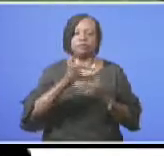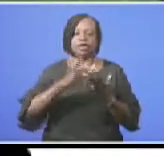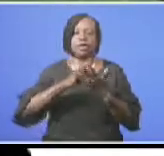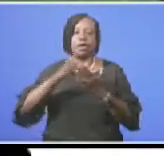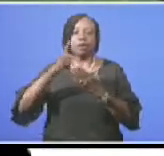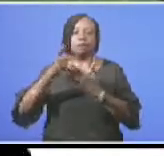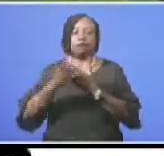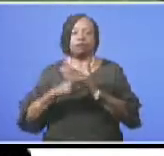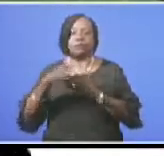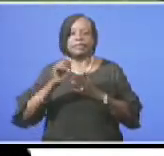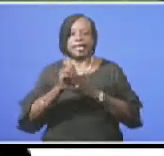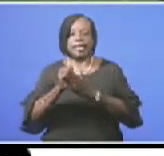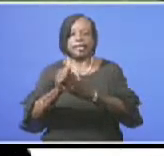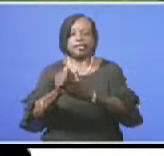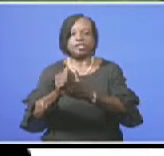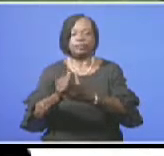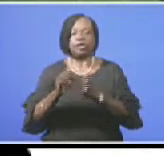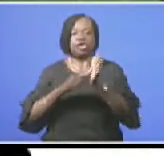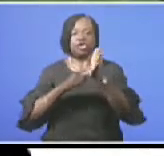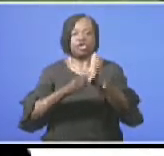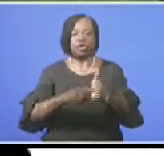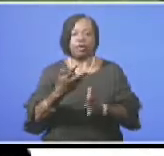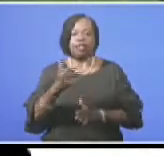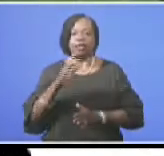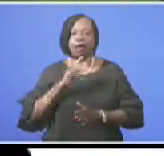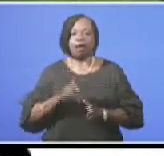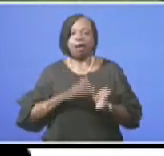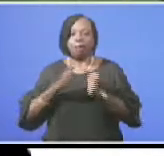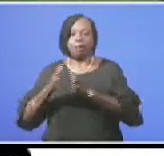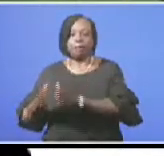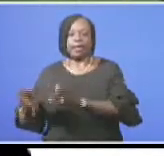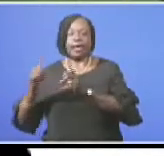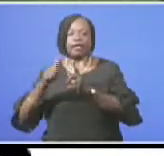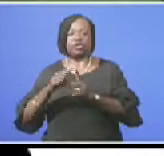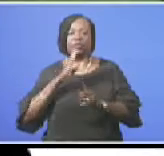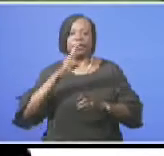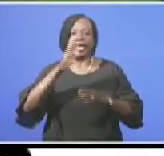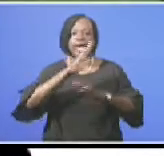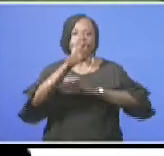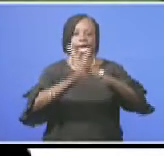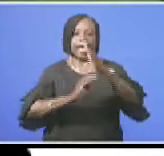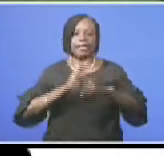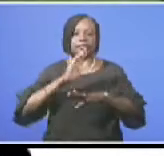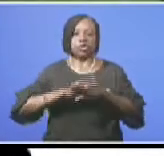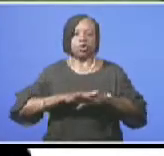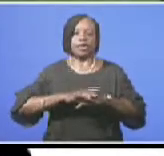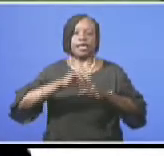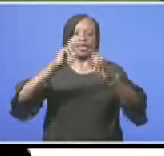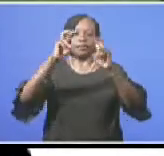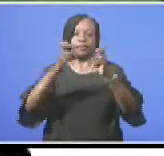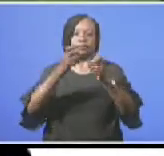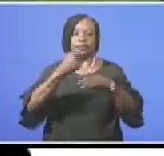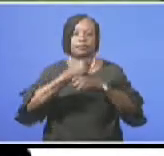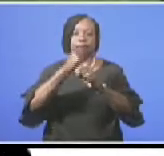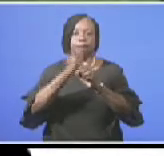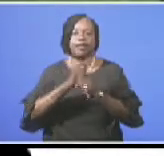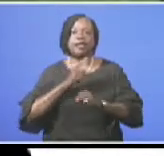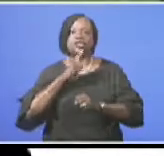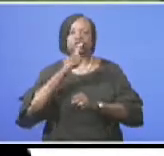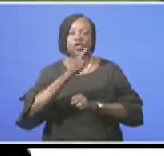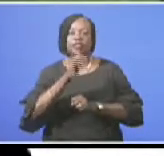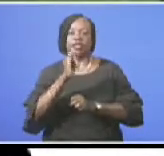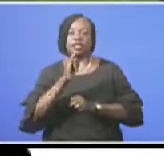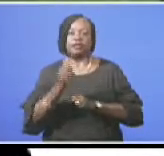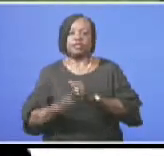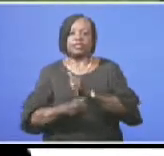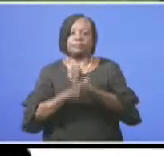and their leadership has shown that they are prepared to be hands-on in terms of making sure that the initiatives they support